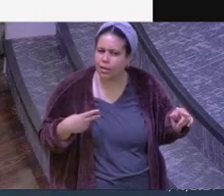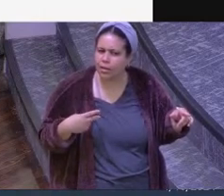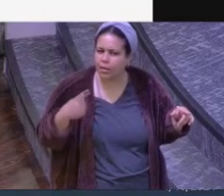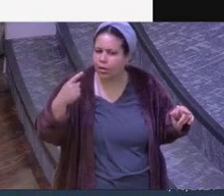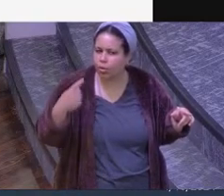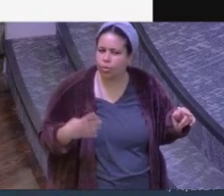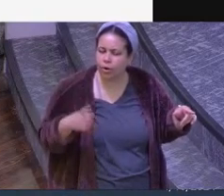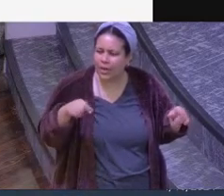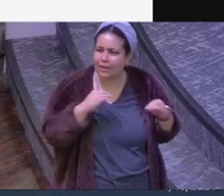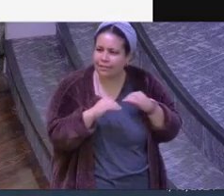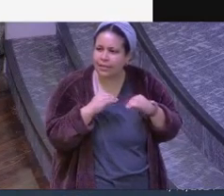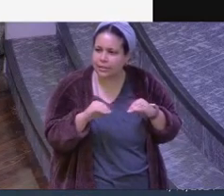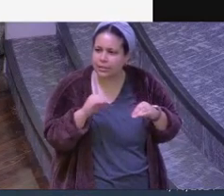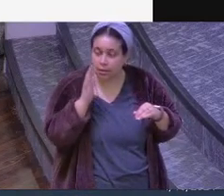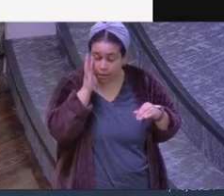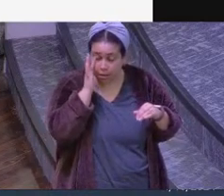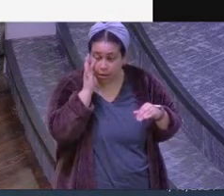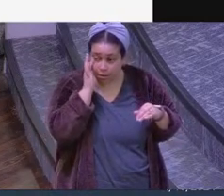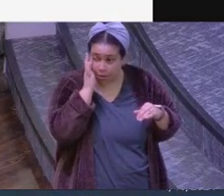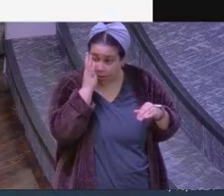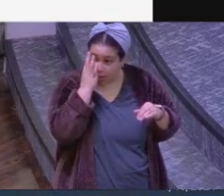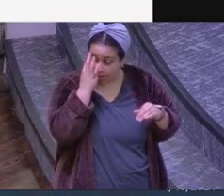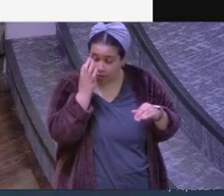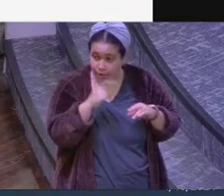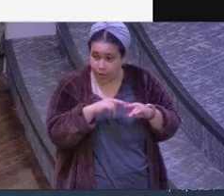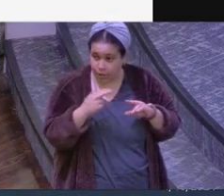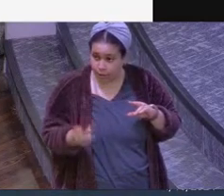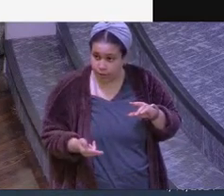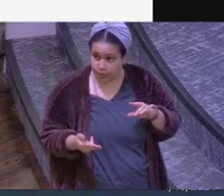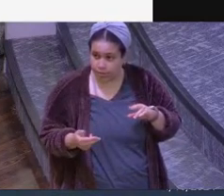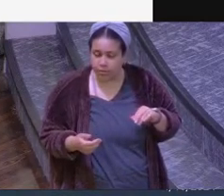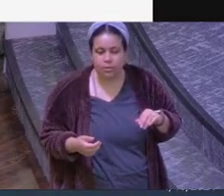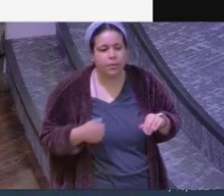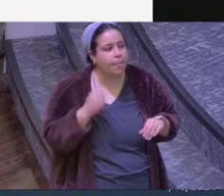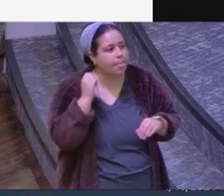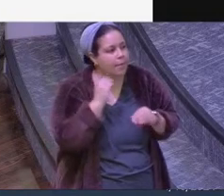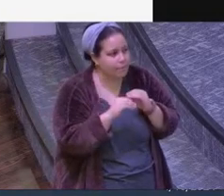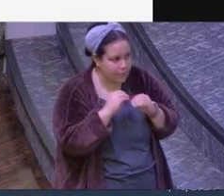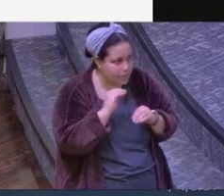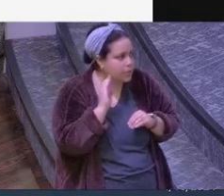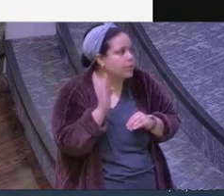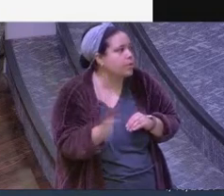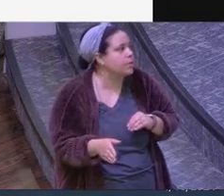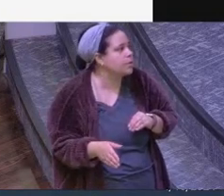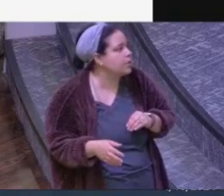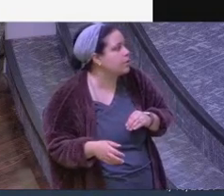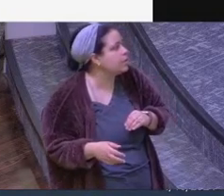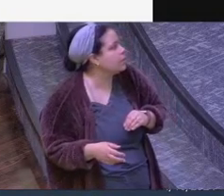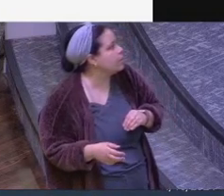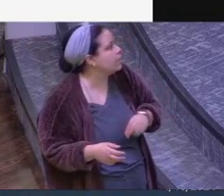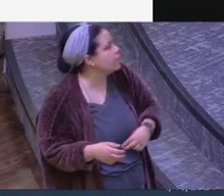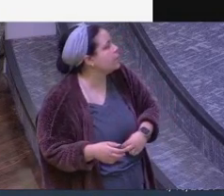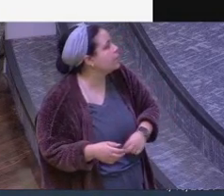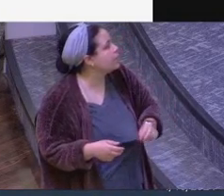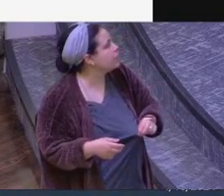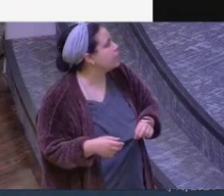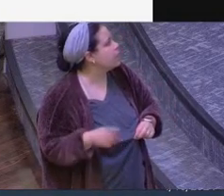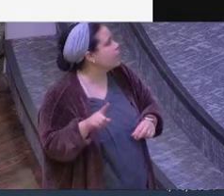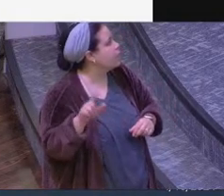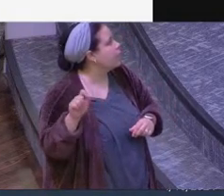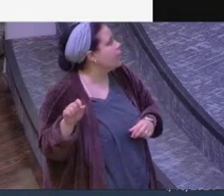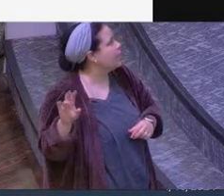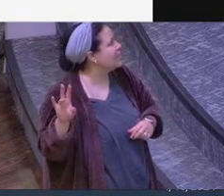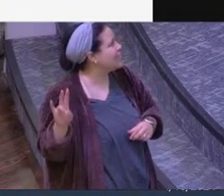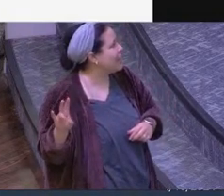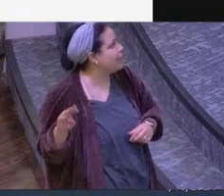that. Lower the millage rate by a quarter mil. Apologize for that, I will fix that. That is the right number though, the $1.7